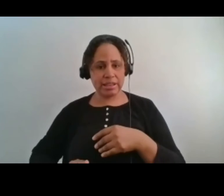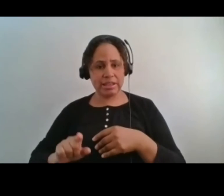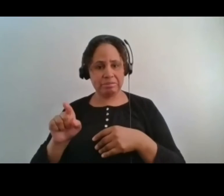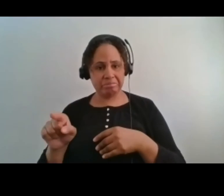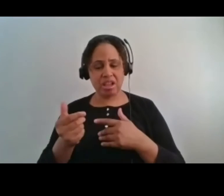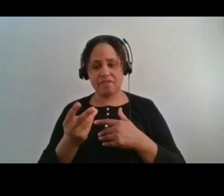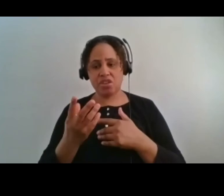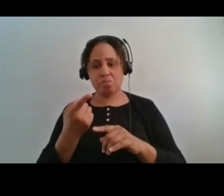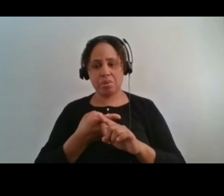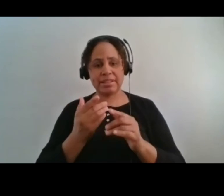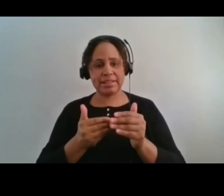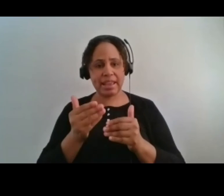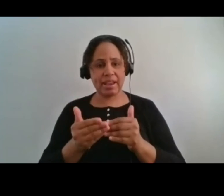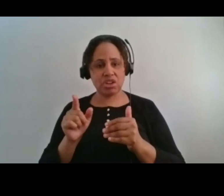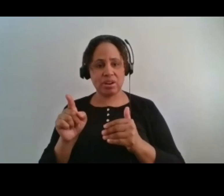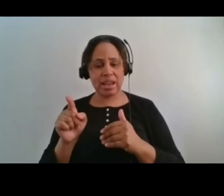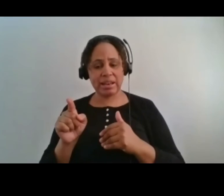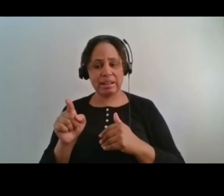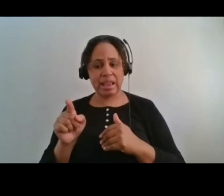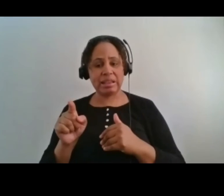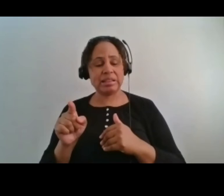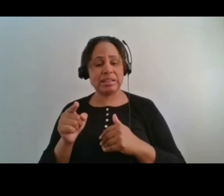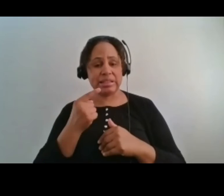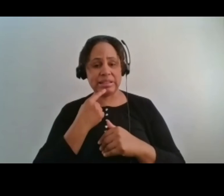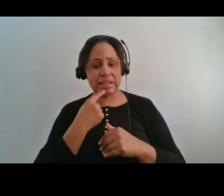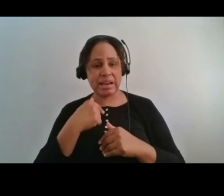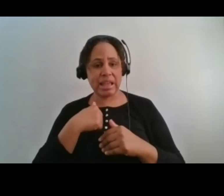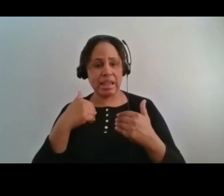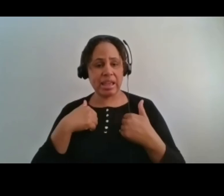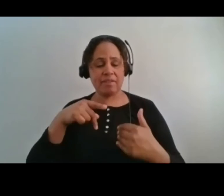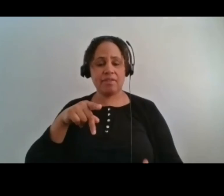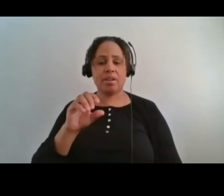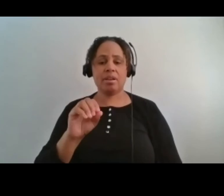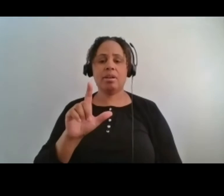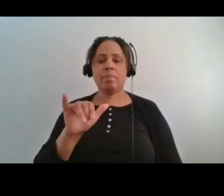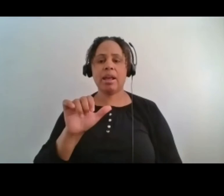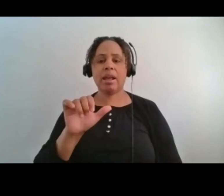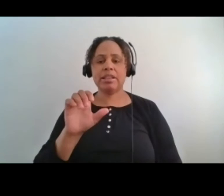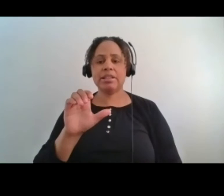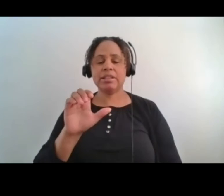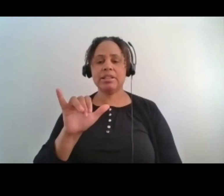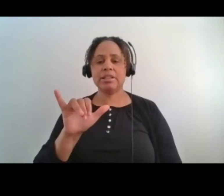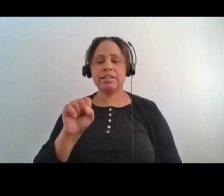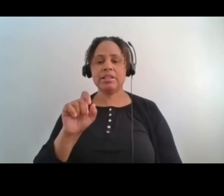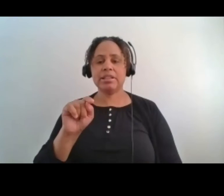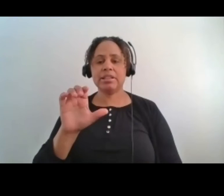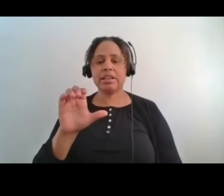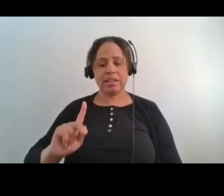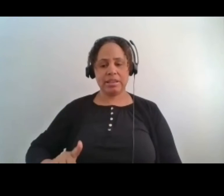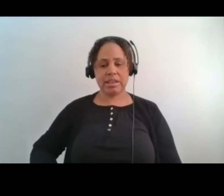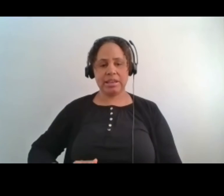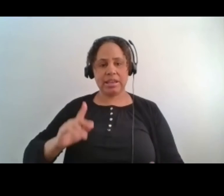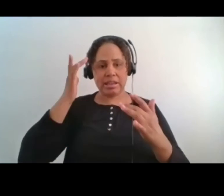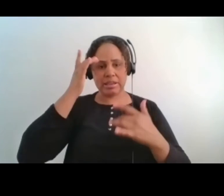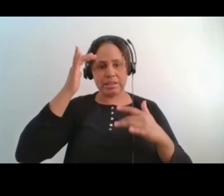they had stated that I have polycystic kidney disease. And right now, since I did not have